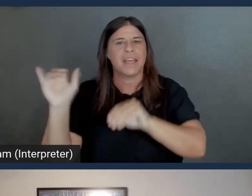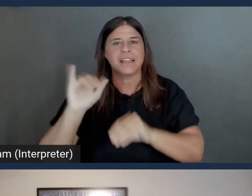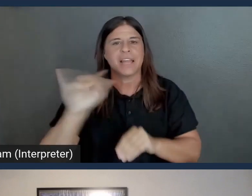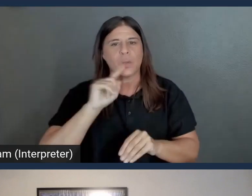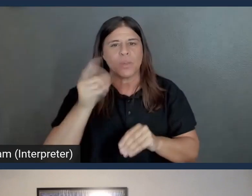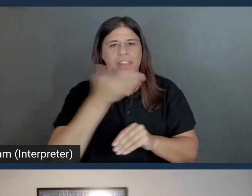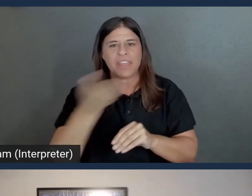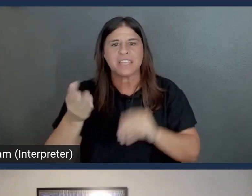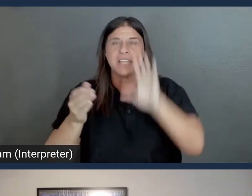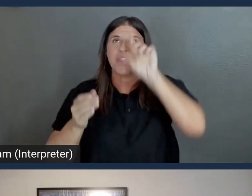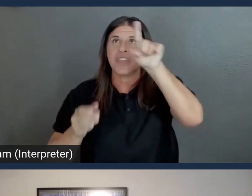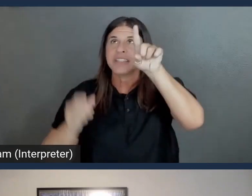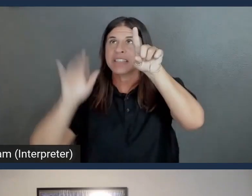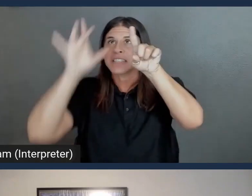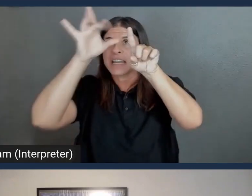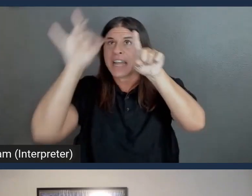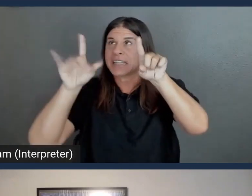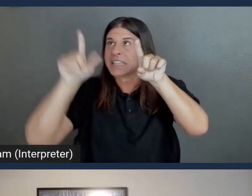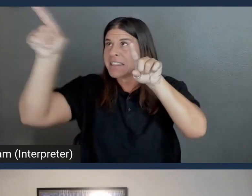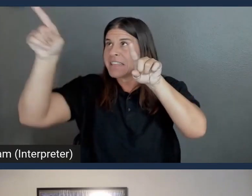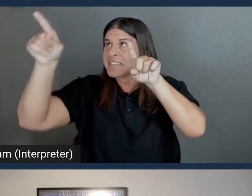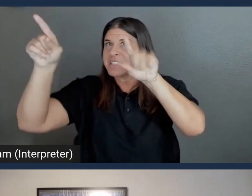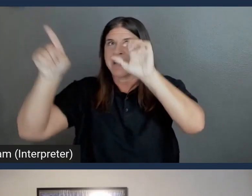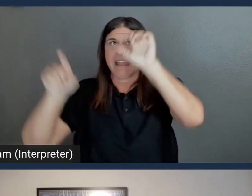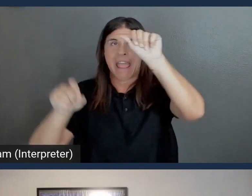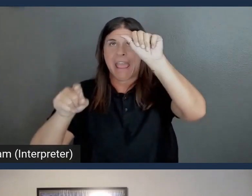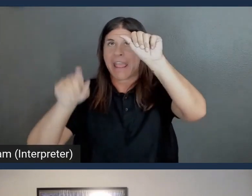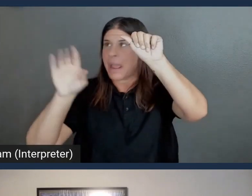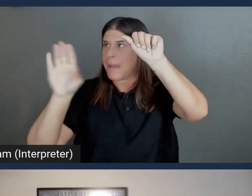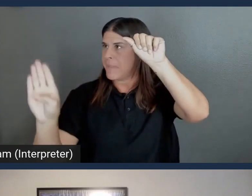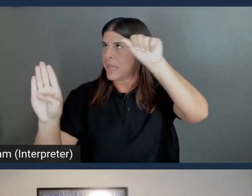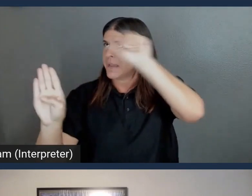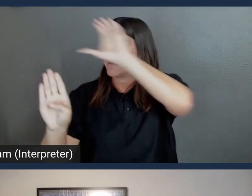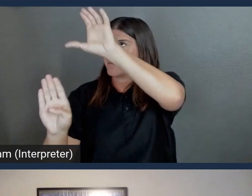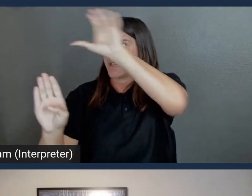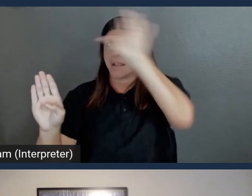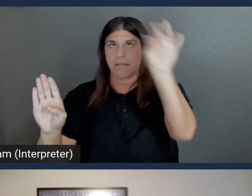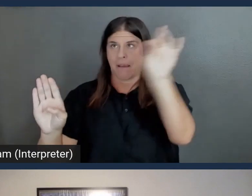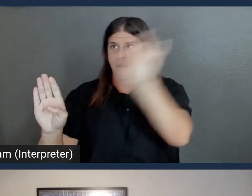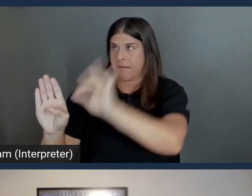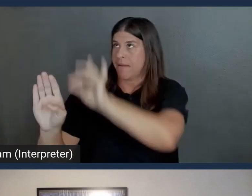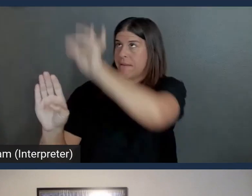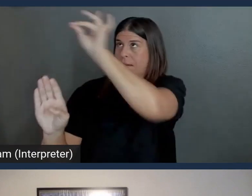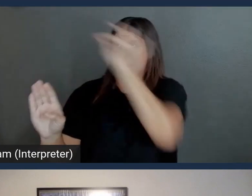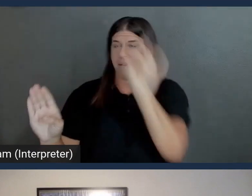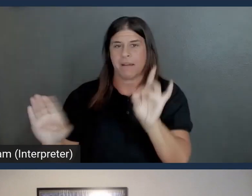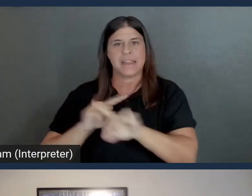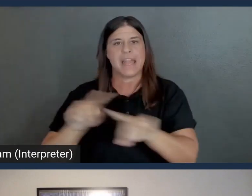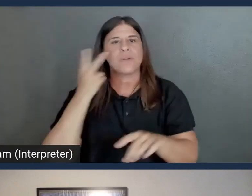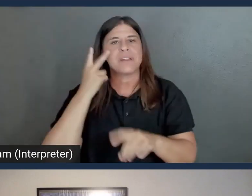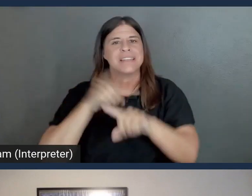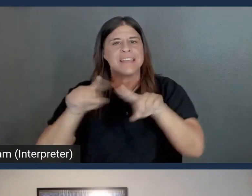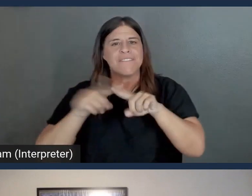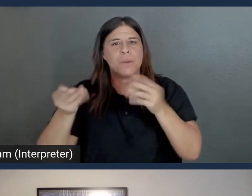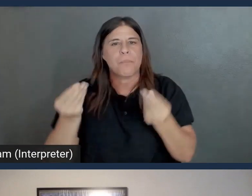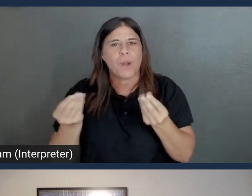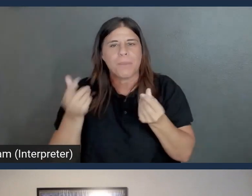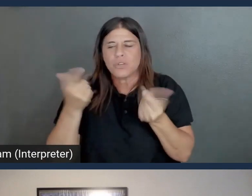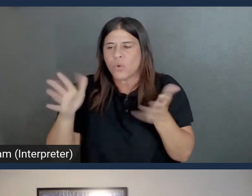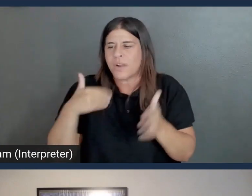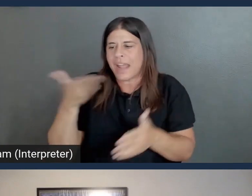are connected, and when you move from A to B, now you have a different set of connections and properties that you can look at inside, from there.